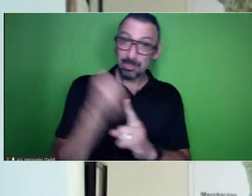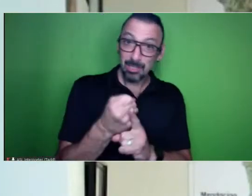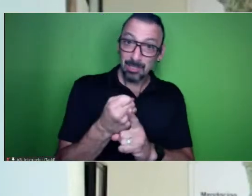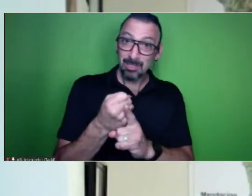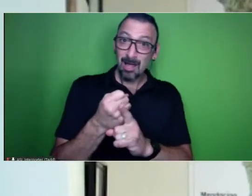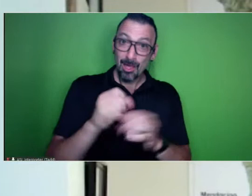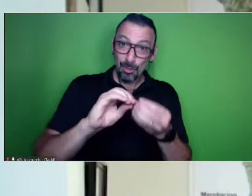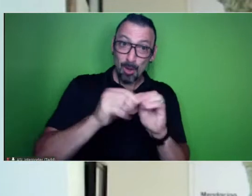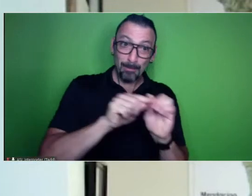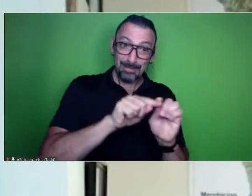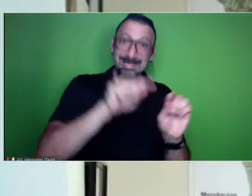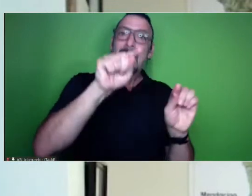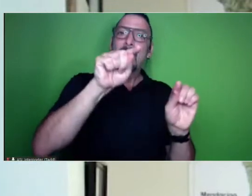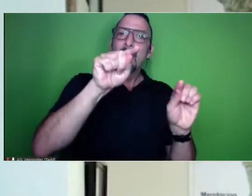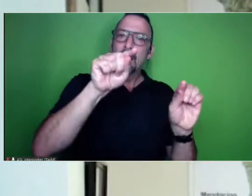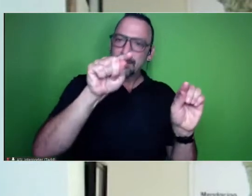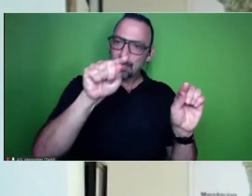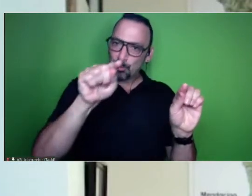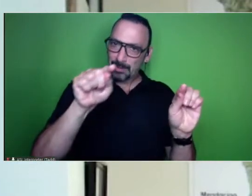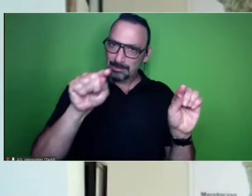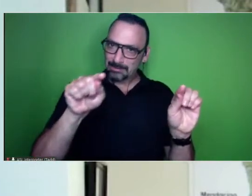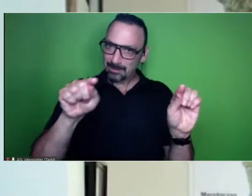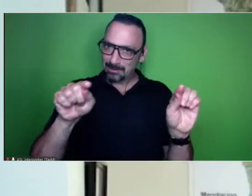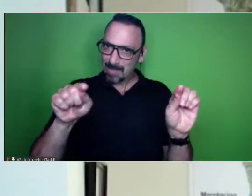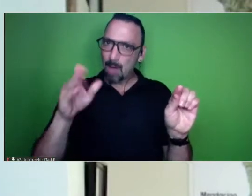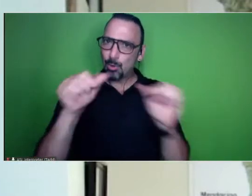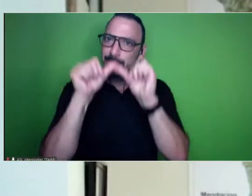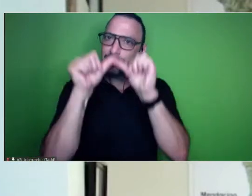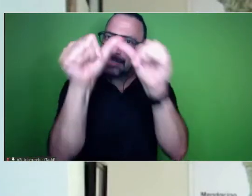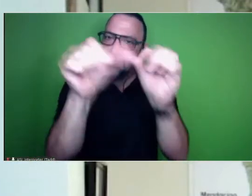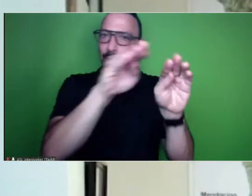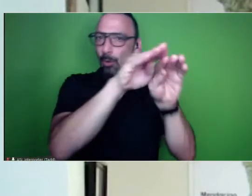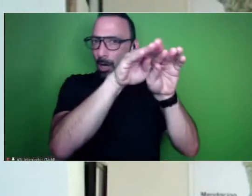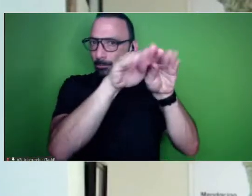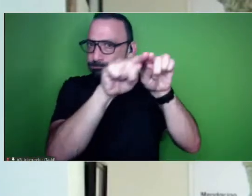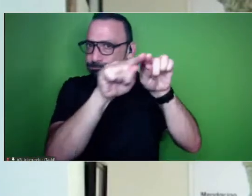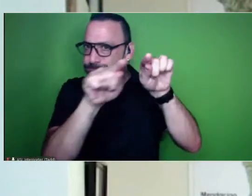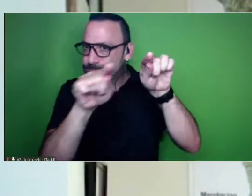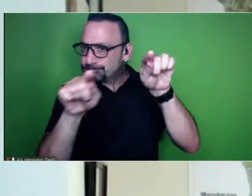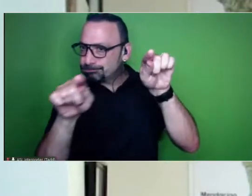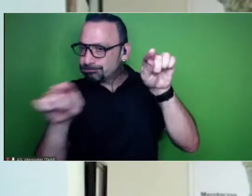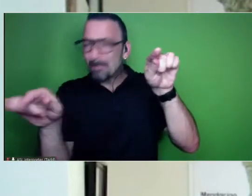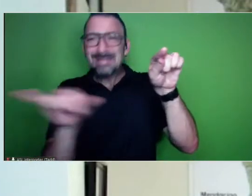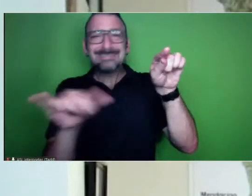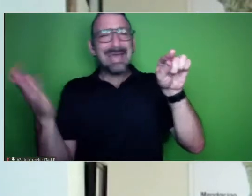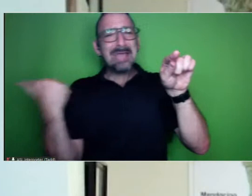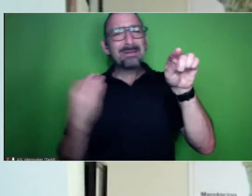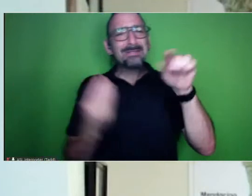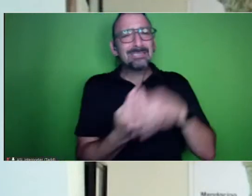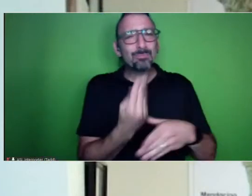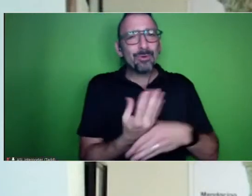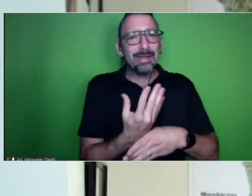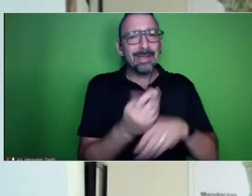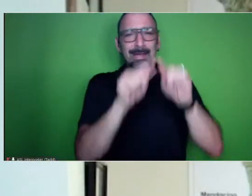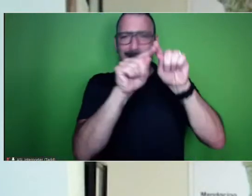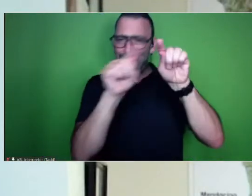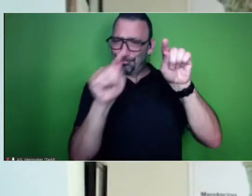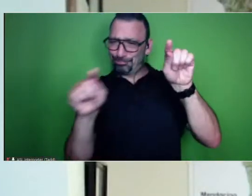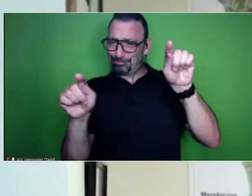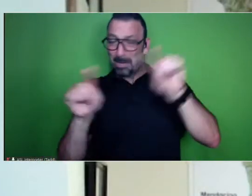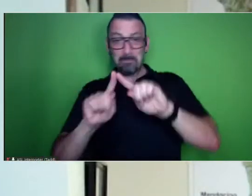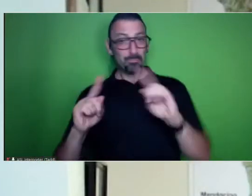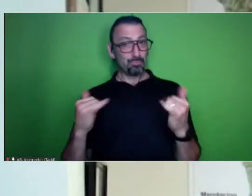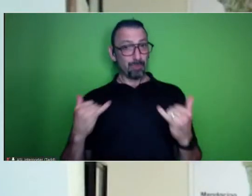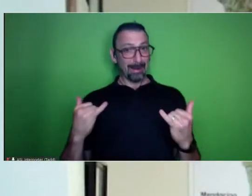it'll get down to the low levels that we saw at the end of the spring. But at this